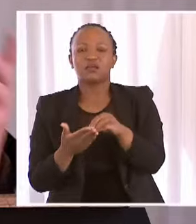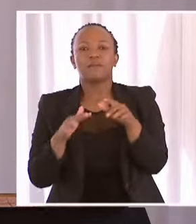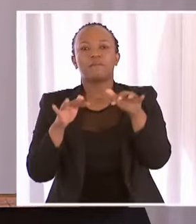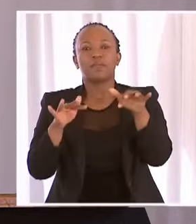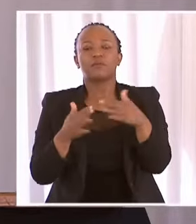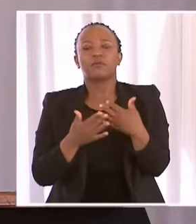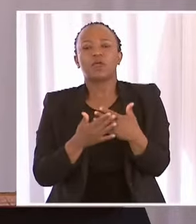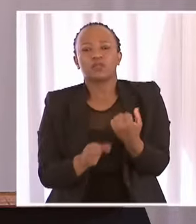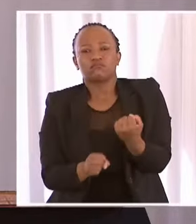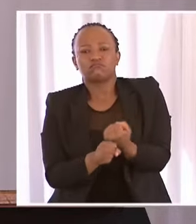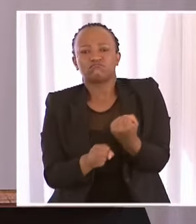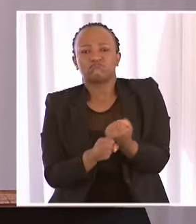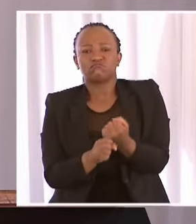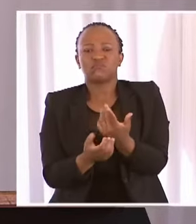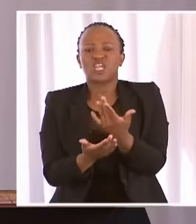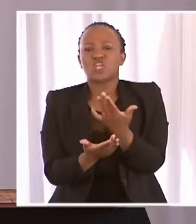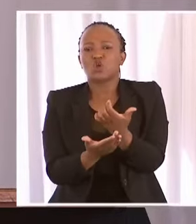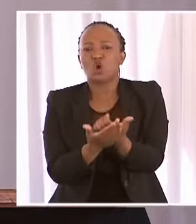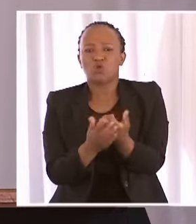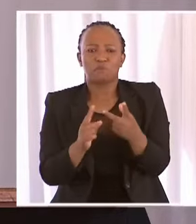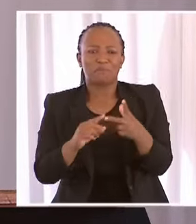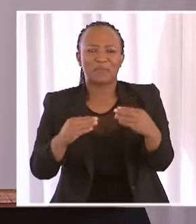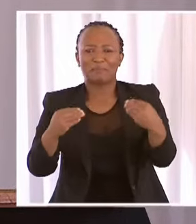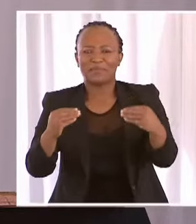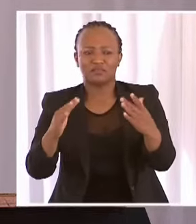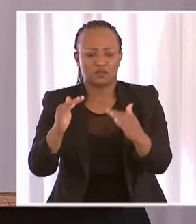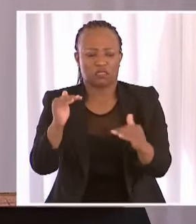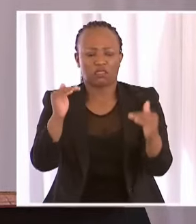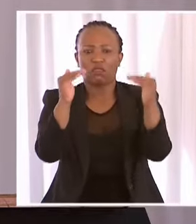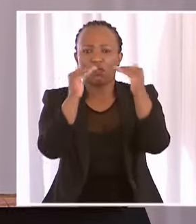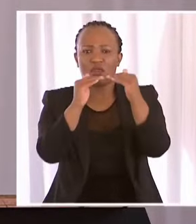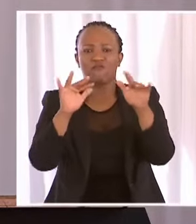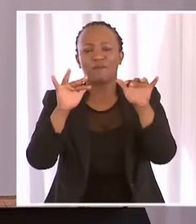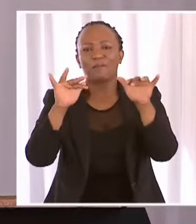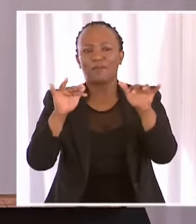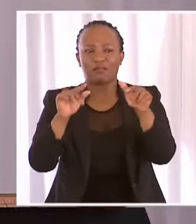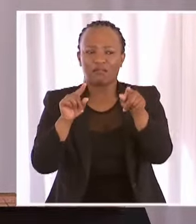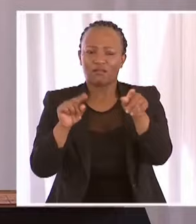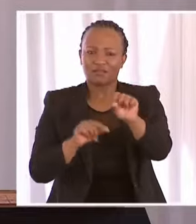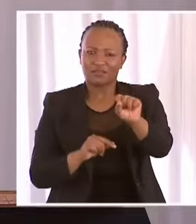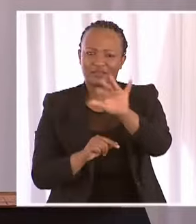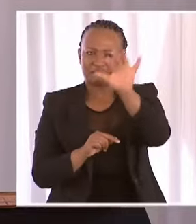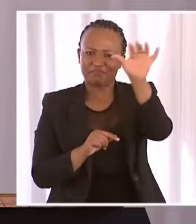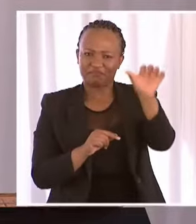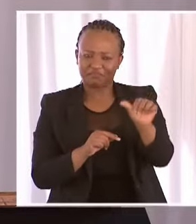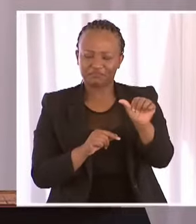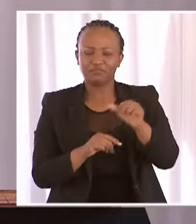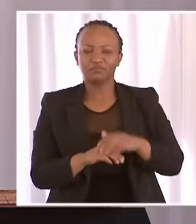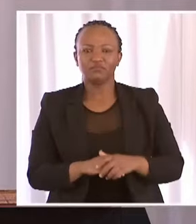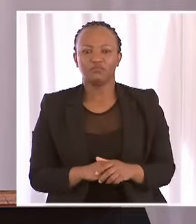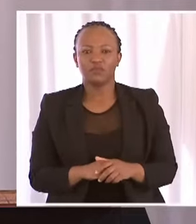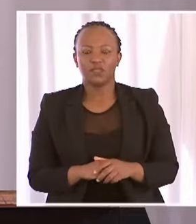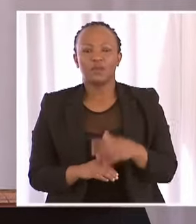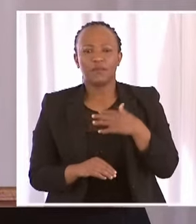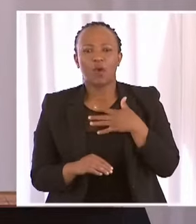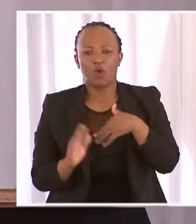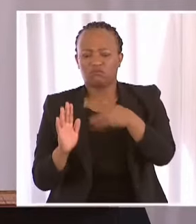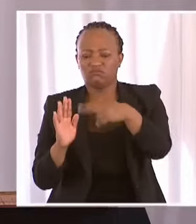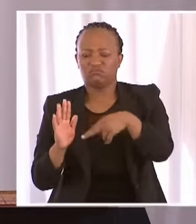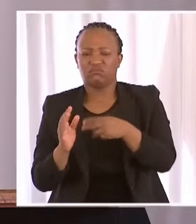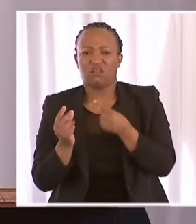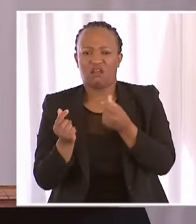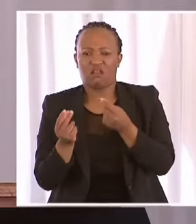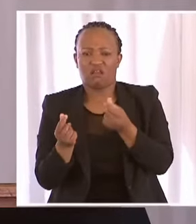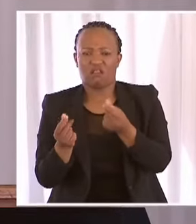socio-economic equality and rewards to our people. I'm basically going to rush through the